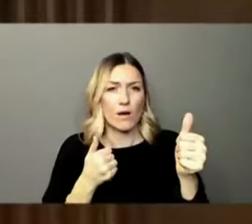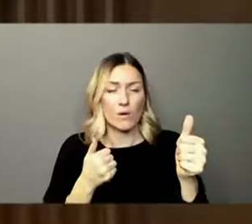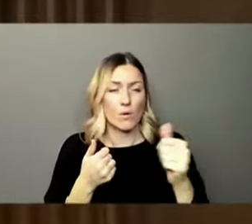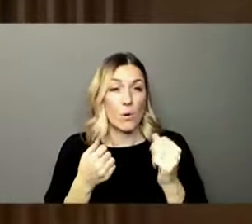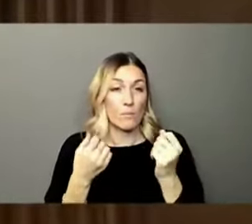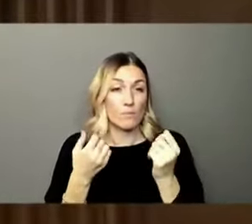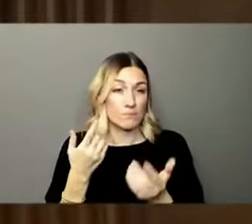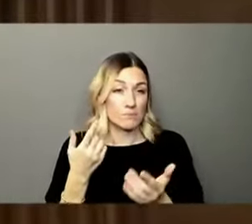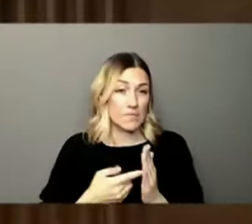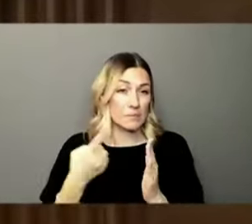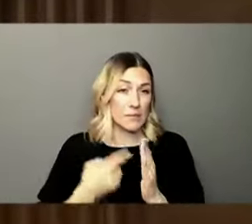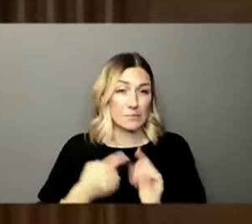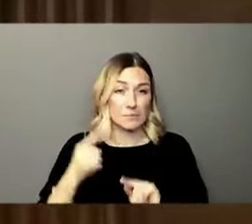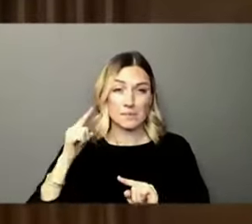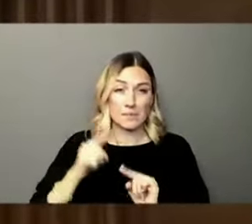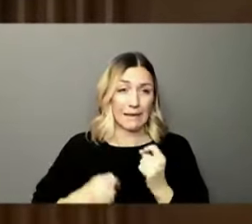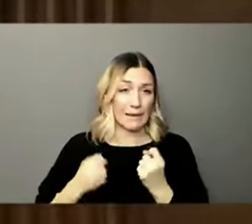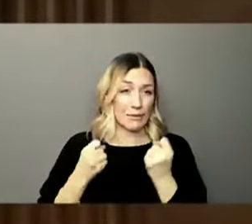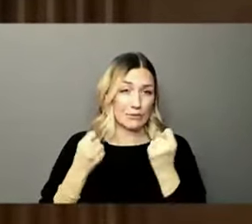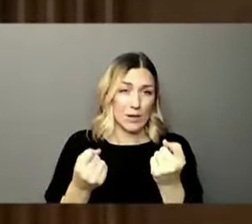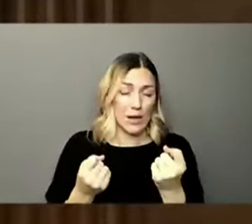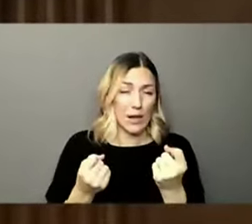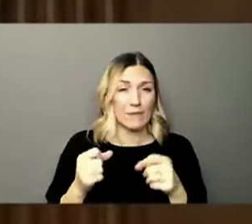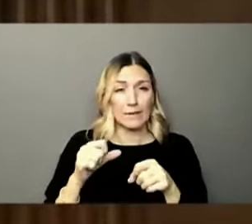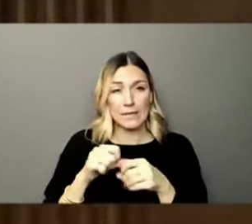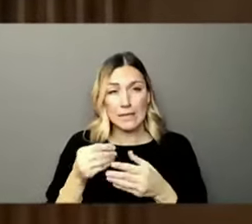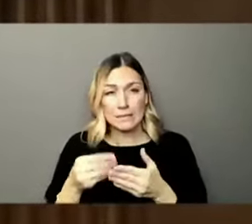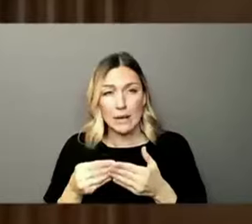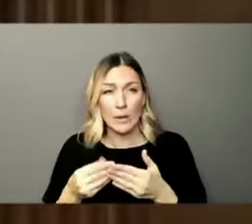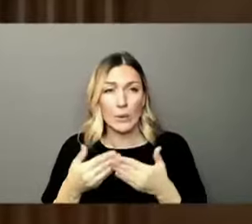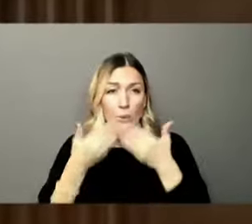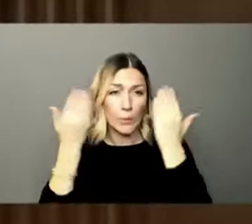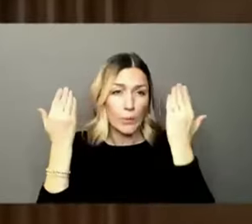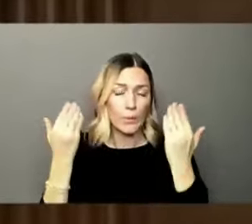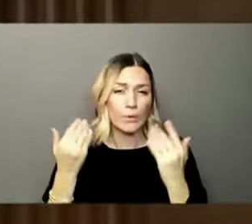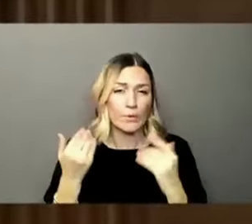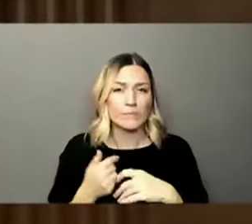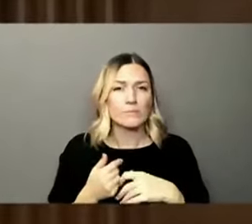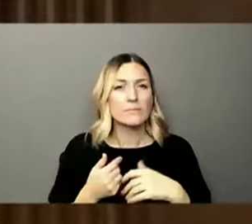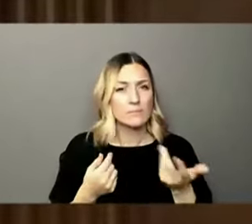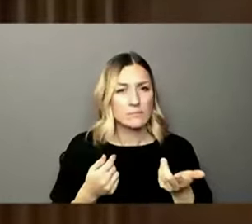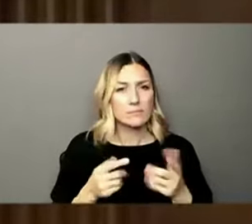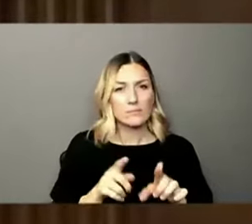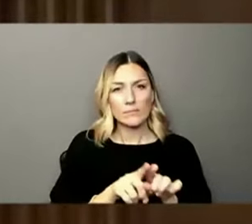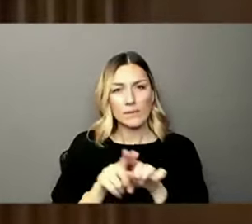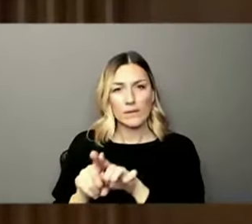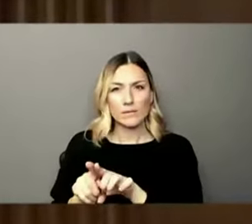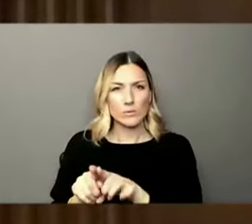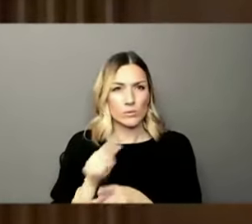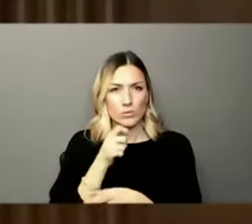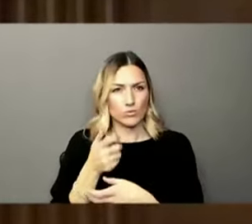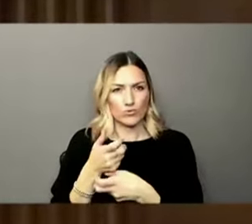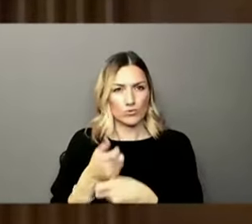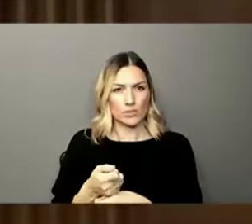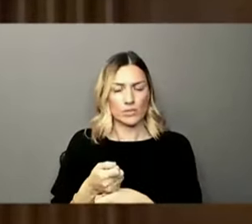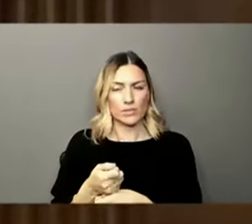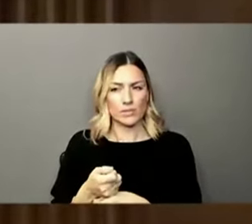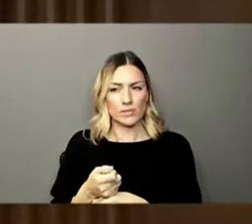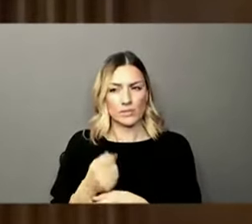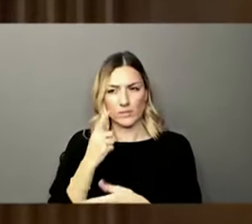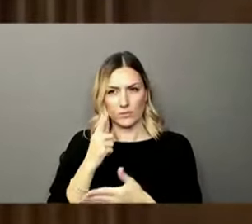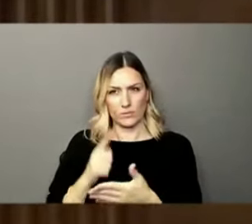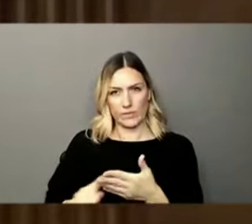all, or they don't have money for gas. Exactly. There's also the distrust of the research